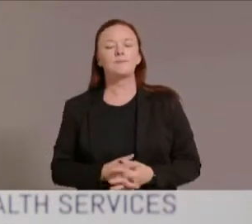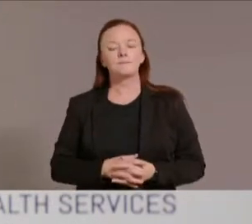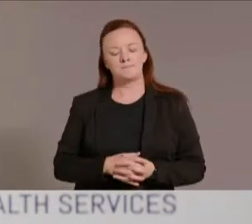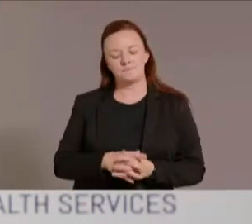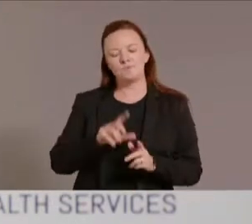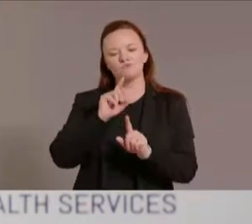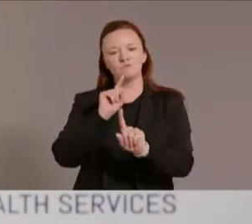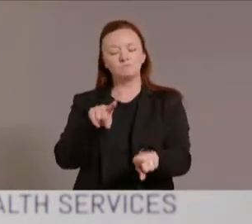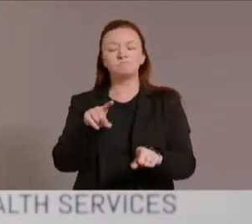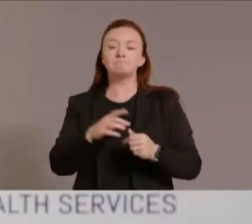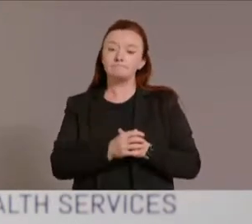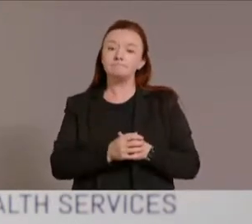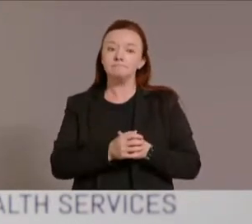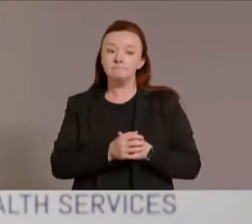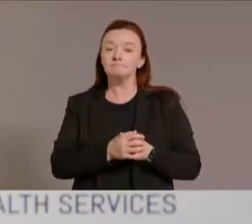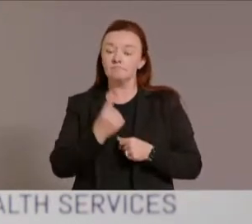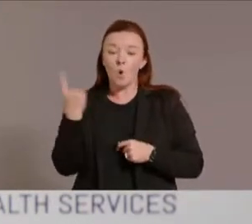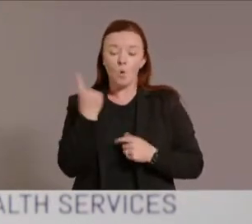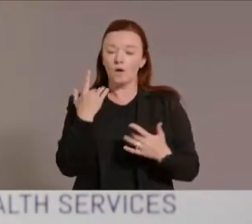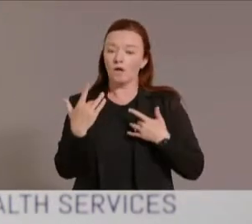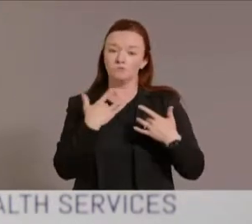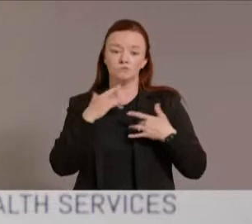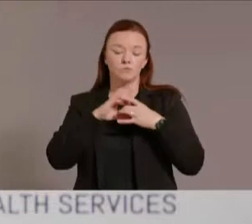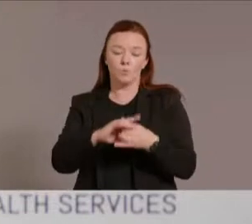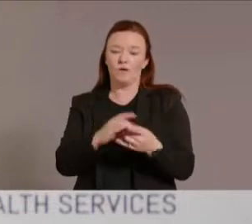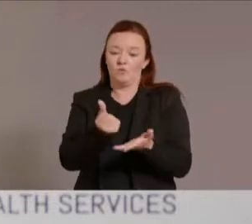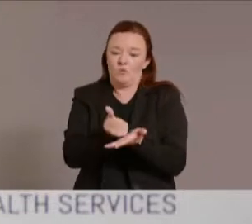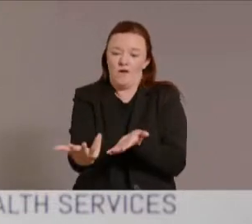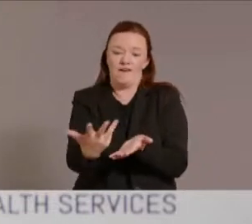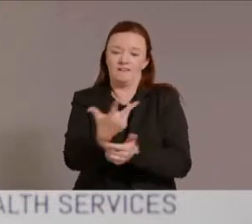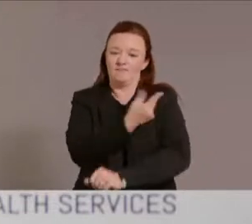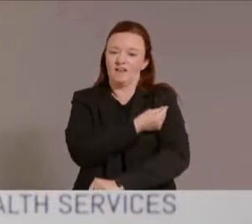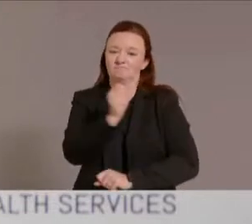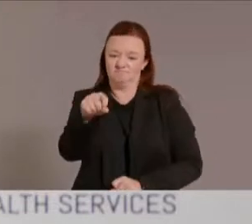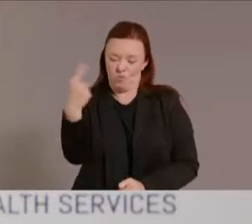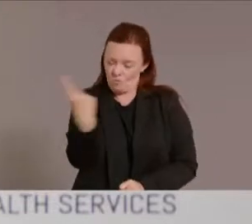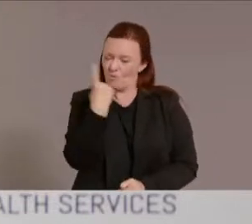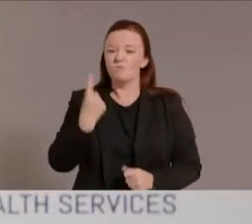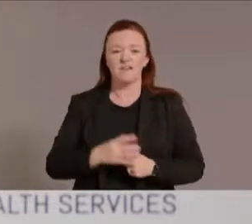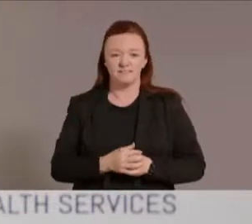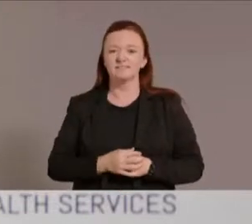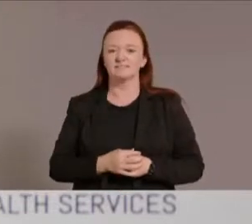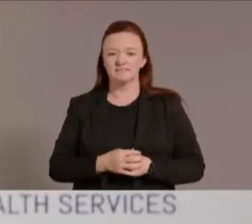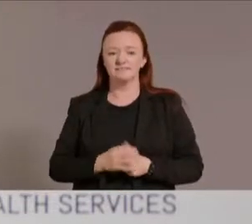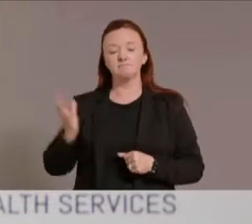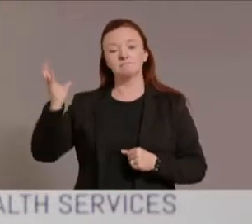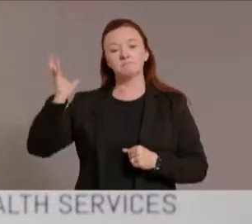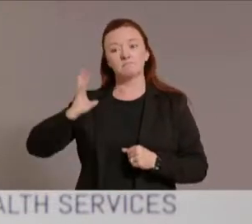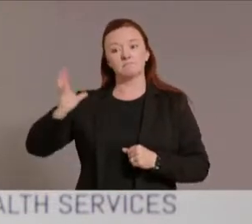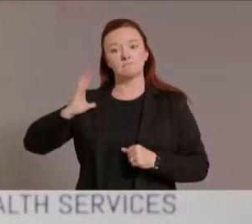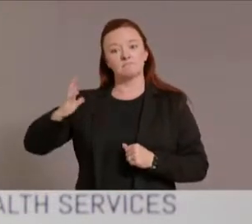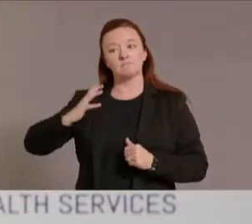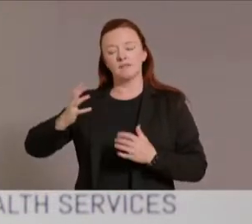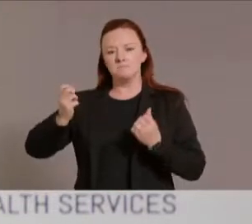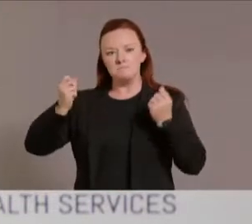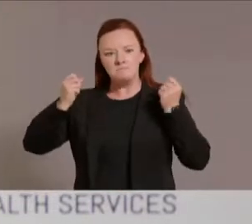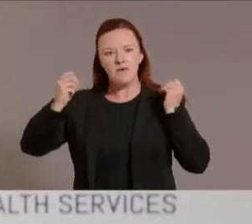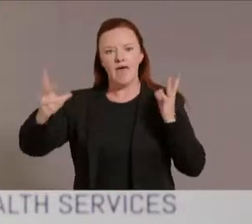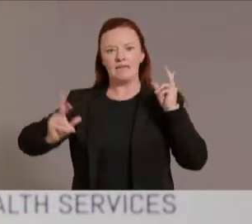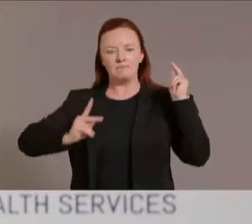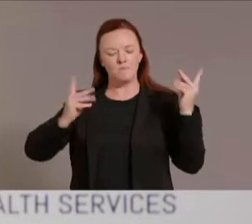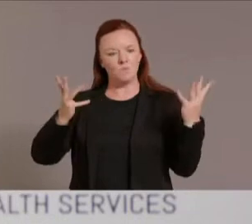there's always a concern about vaccine wastage. I think it was a significant concern when we had such high